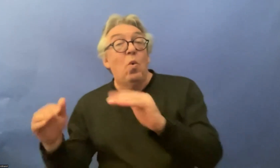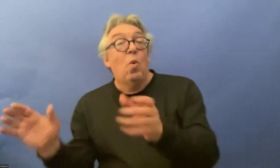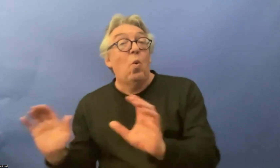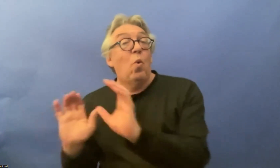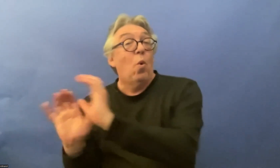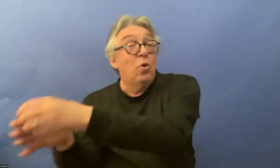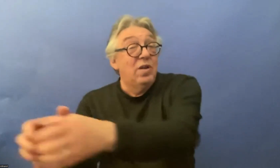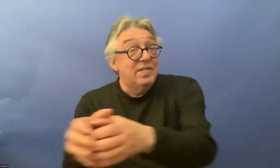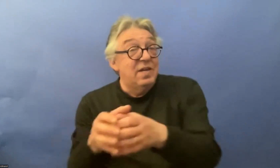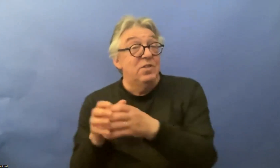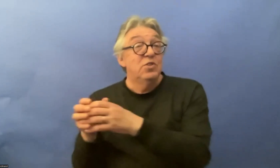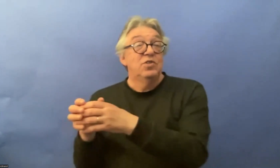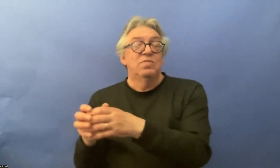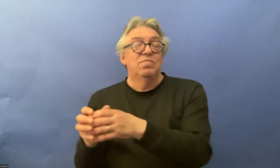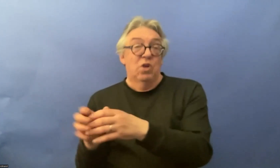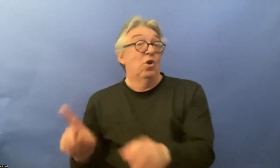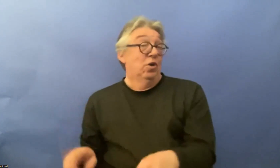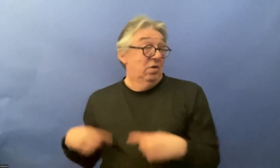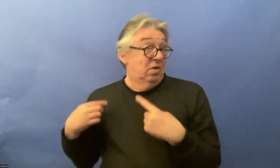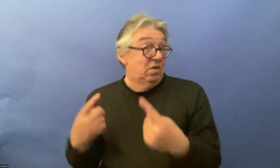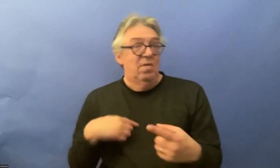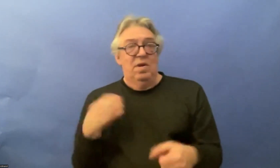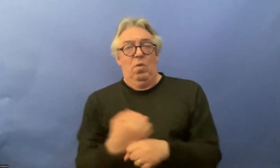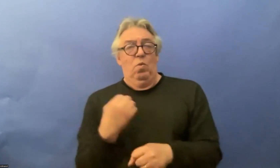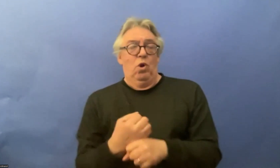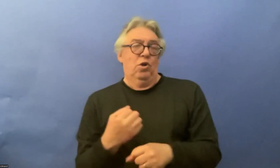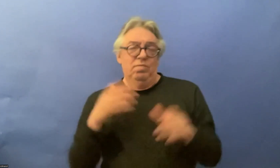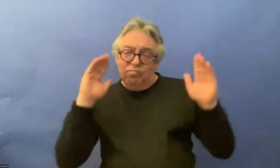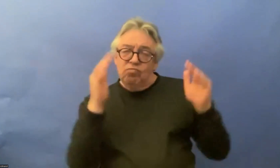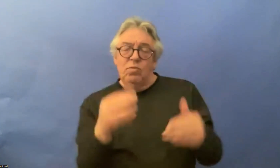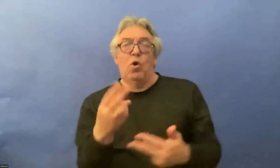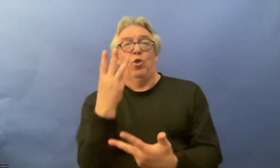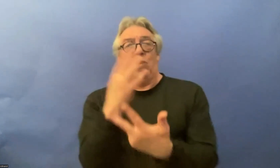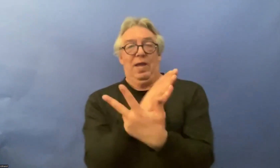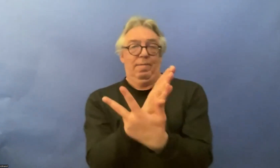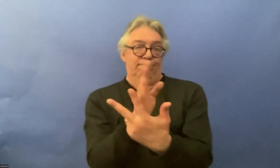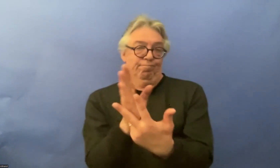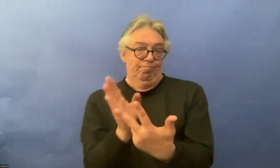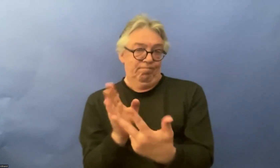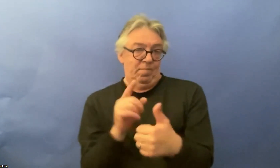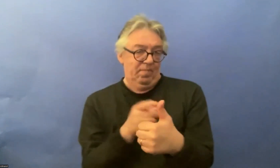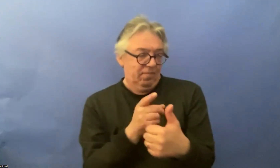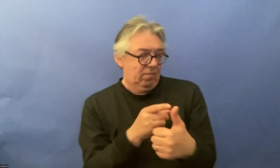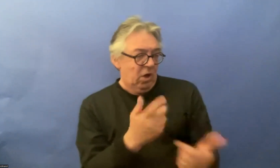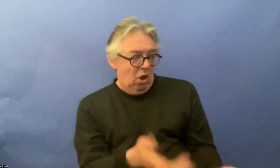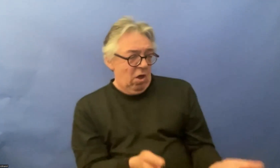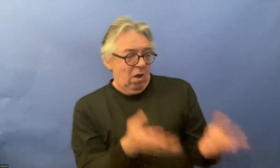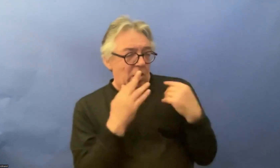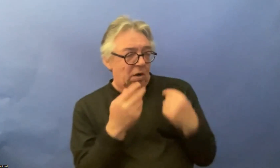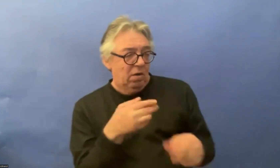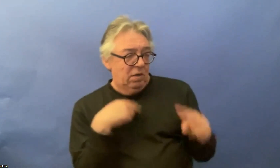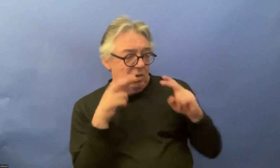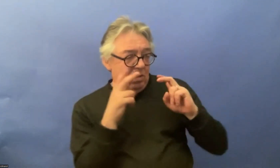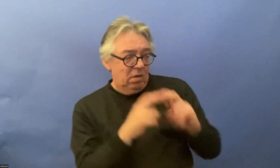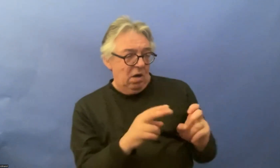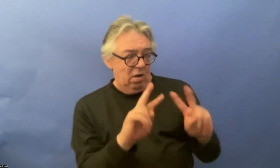that we have been focused on. The first one is to understand and measure how we